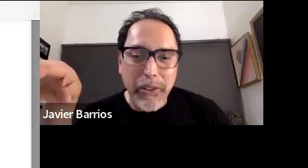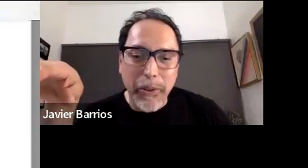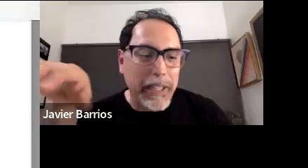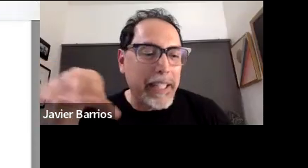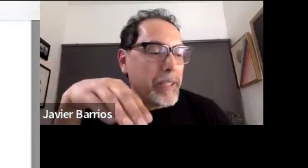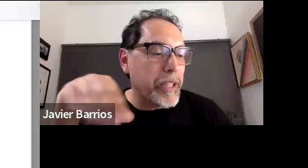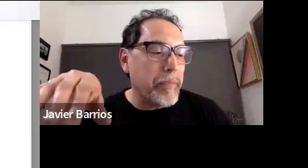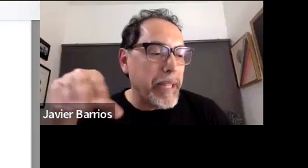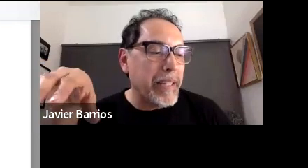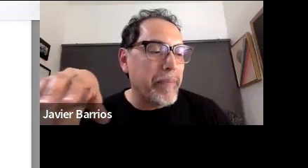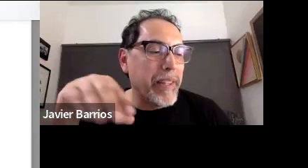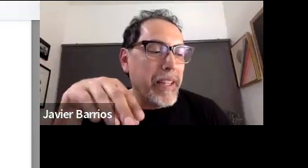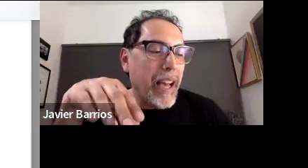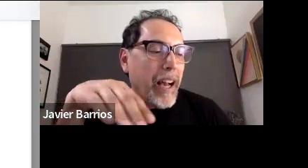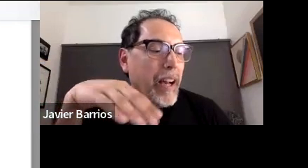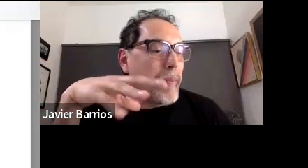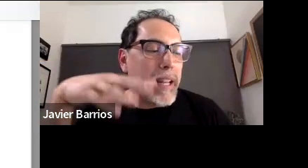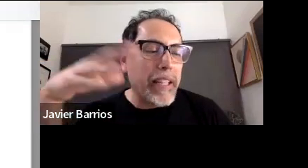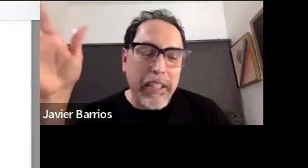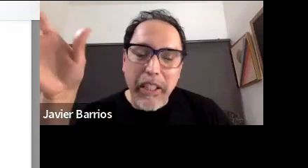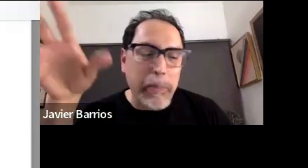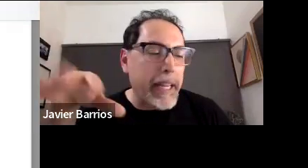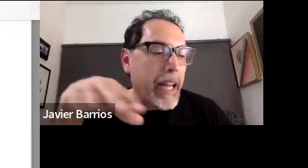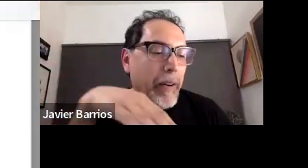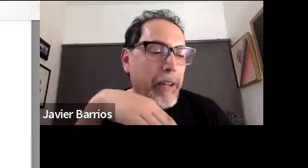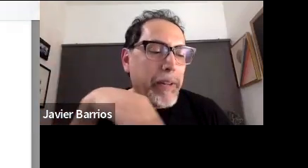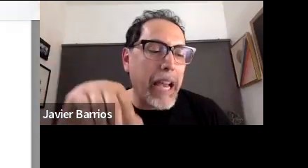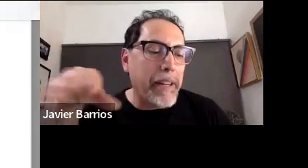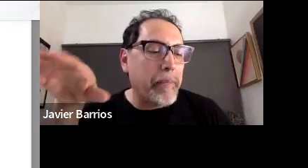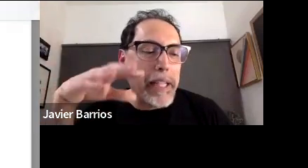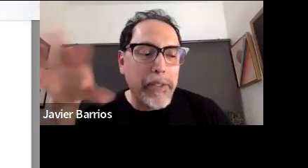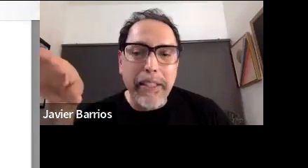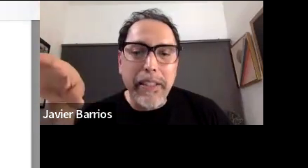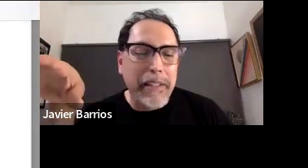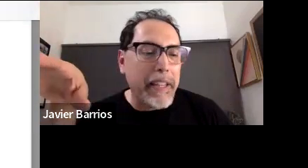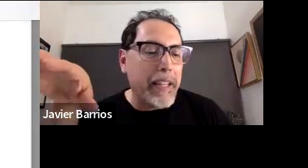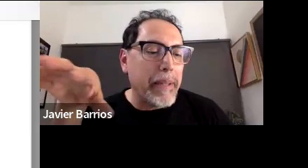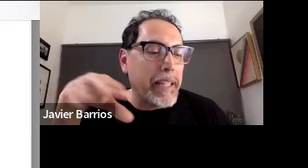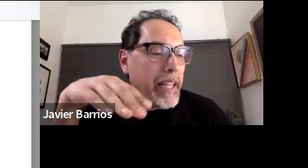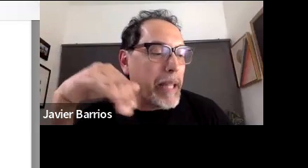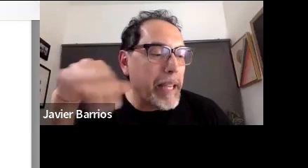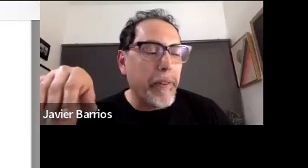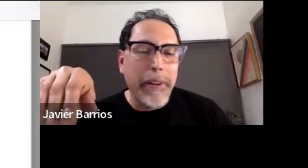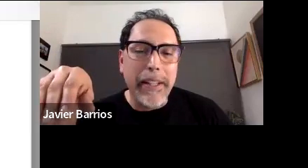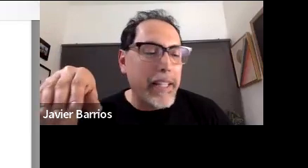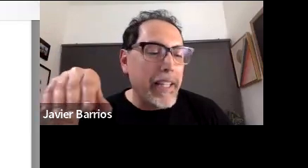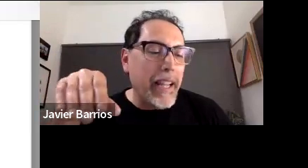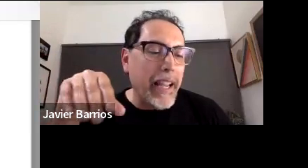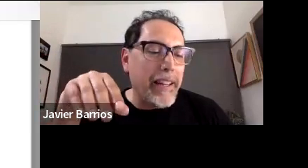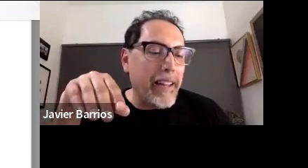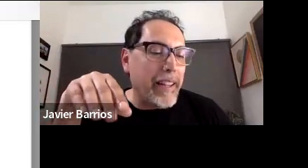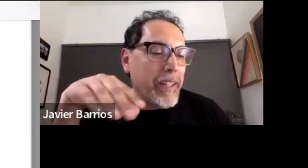needs to go to the store to get some Jim Beam. And he's explaining how Hugh Kavanaugh plagiarized off him, and he got blamed for